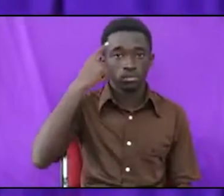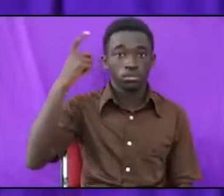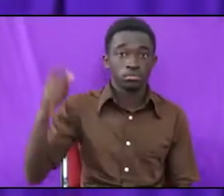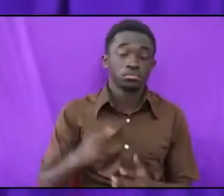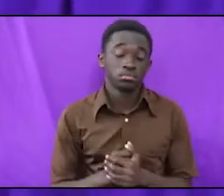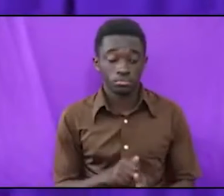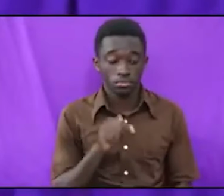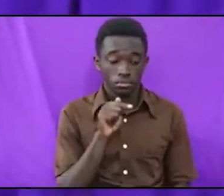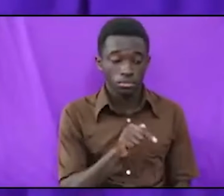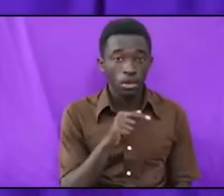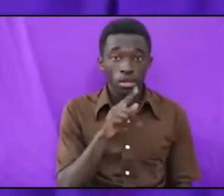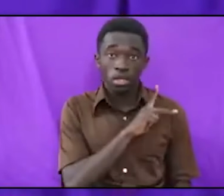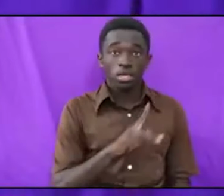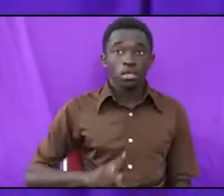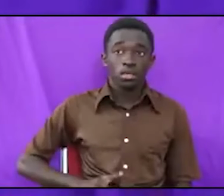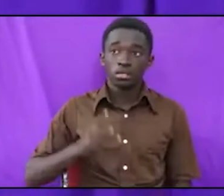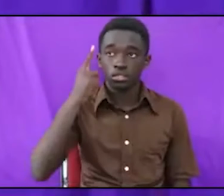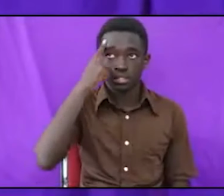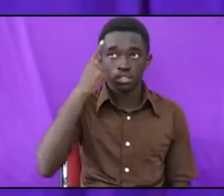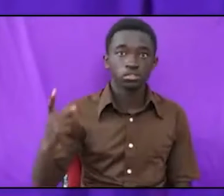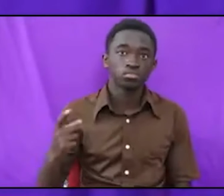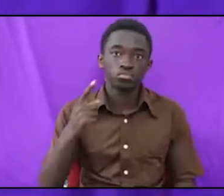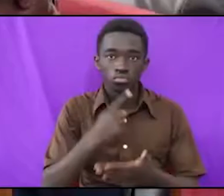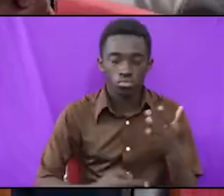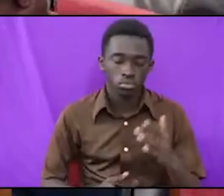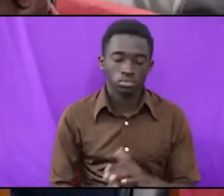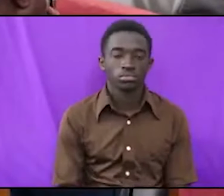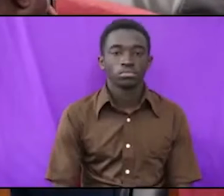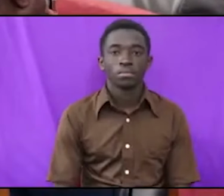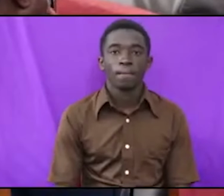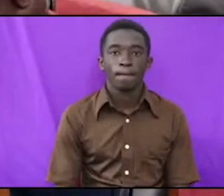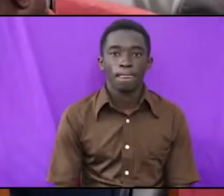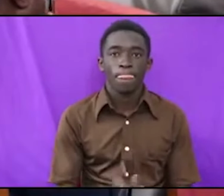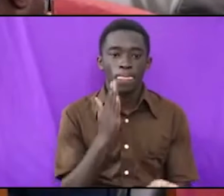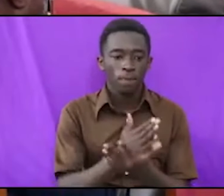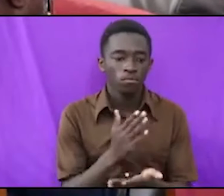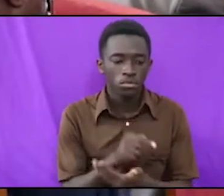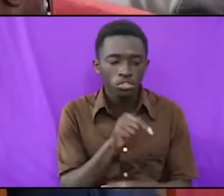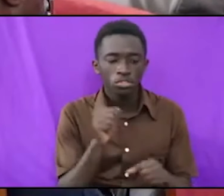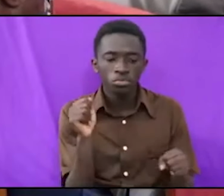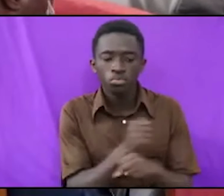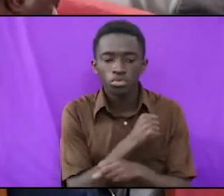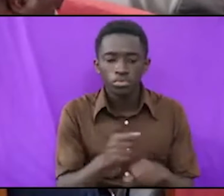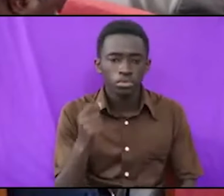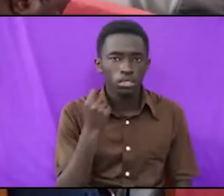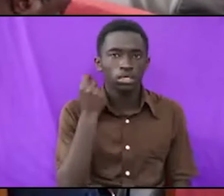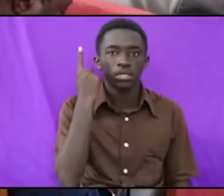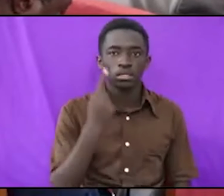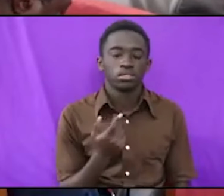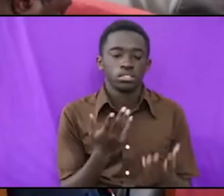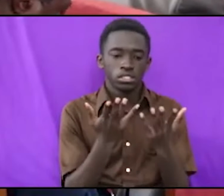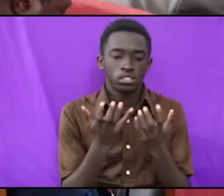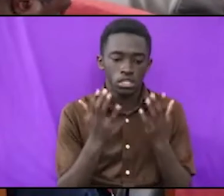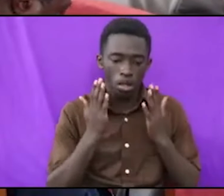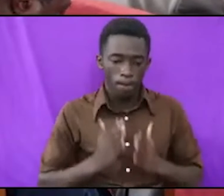dream, the king, of course, couldn't understand what it meant and he needed people to